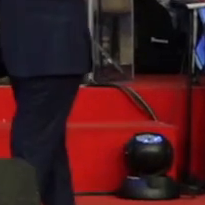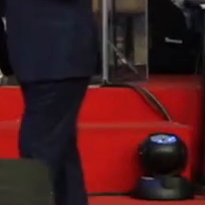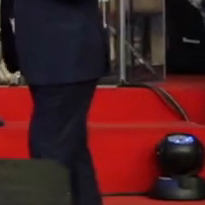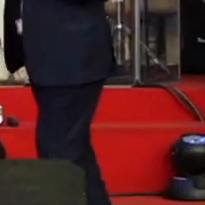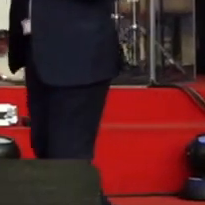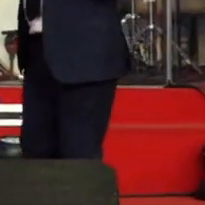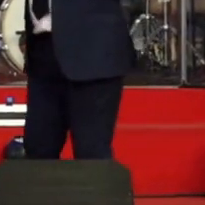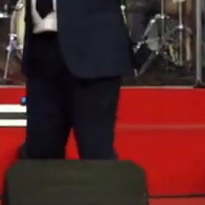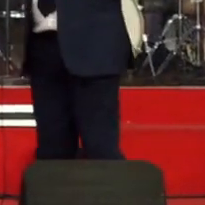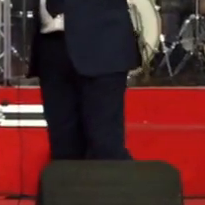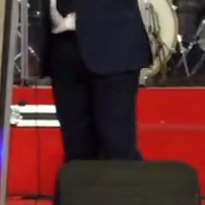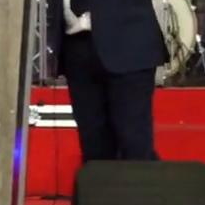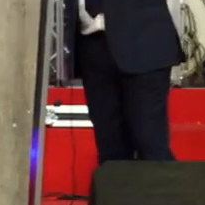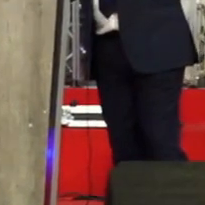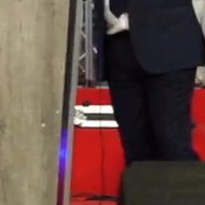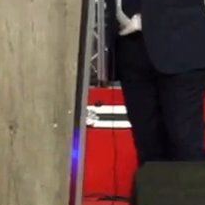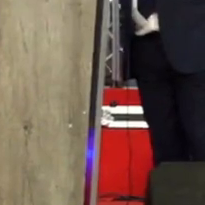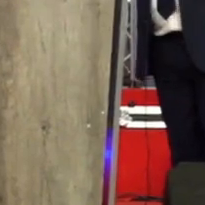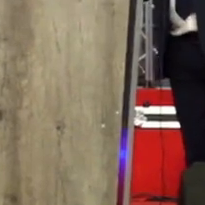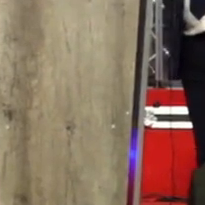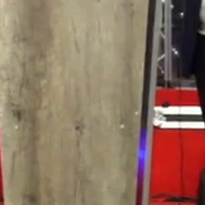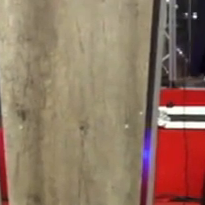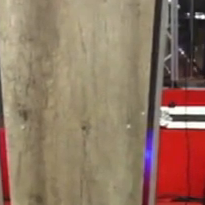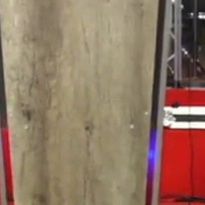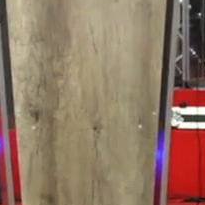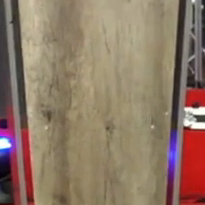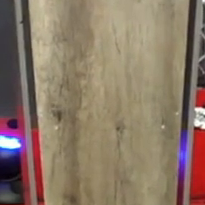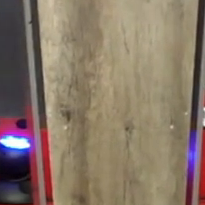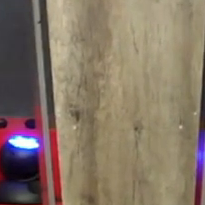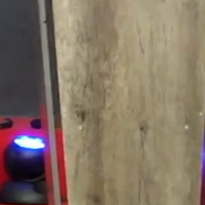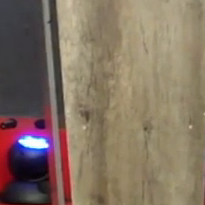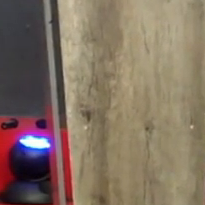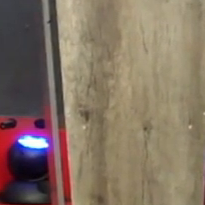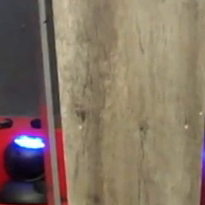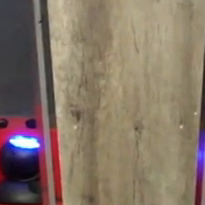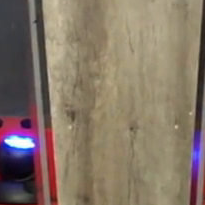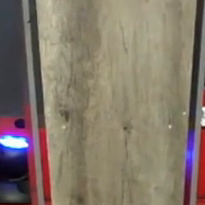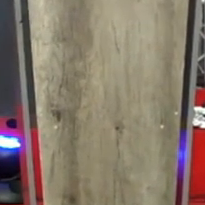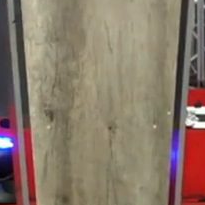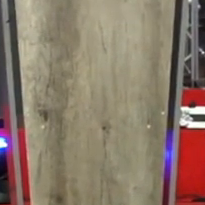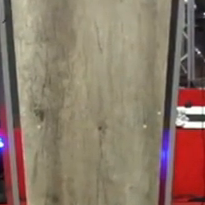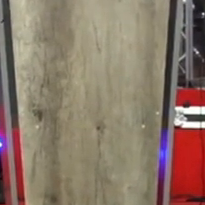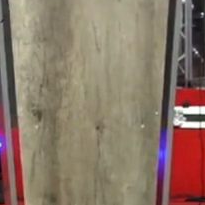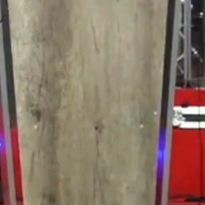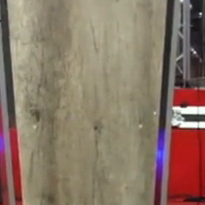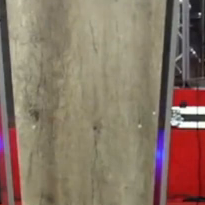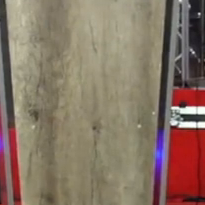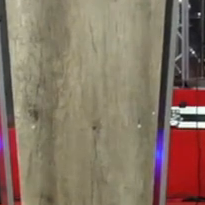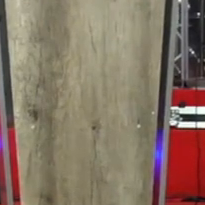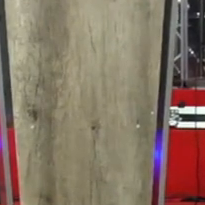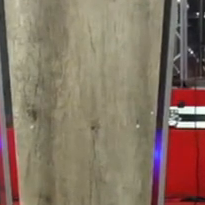Inasema kwamba kiwango cha mavuno yako inategemea na kiasi cha mbegu ulizopanda. If you sow a